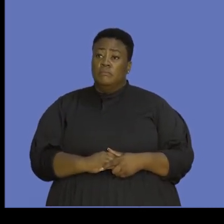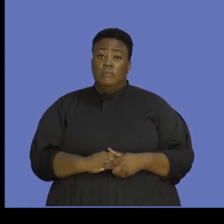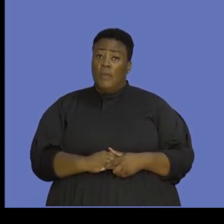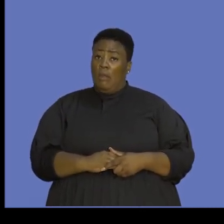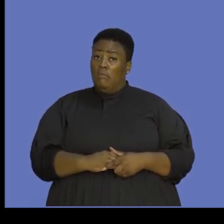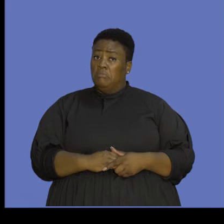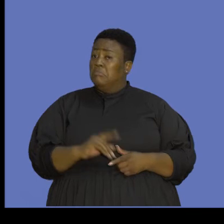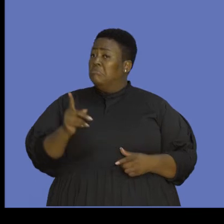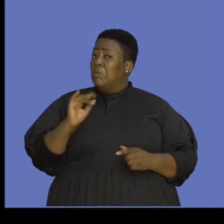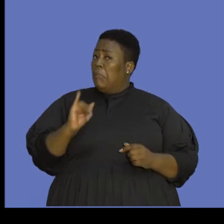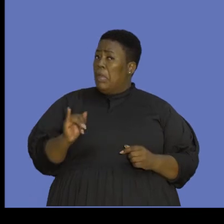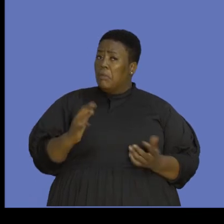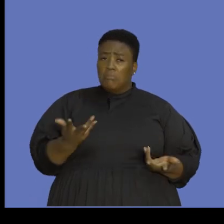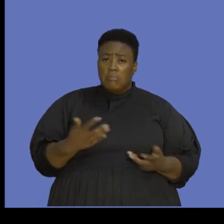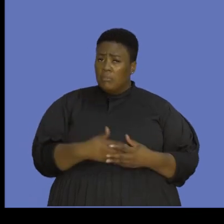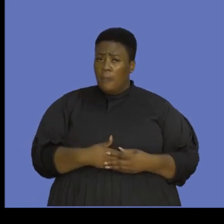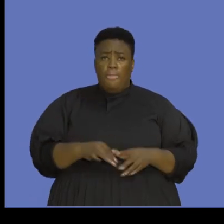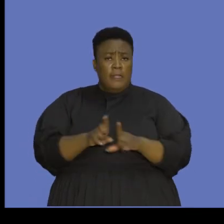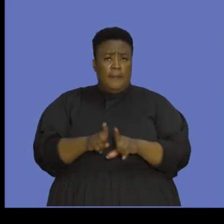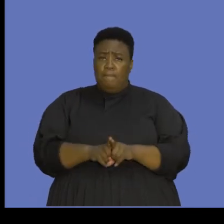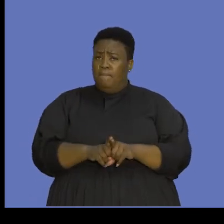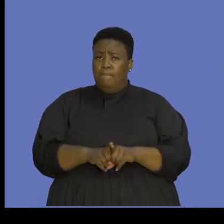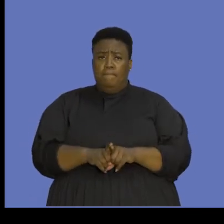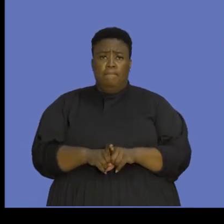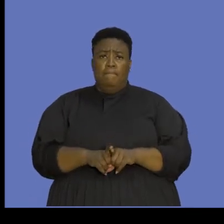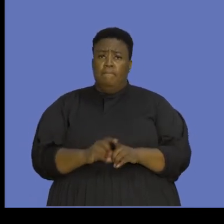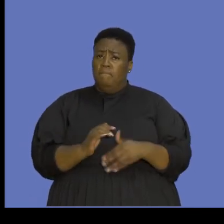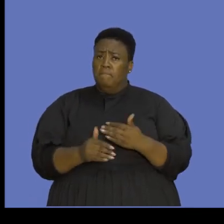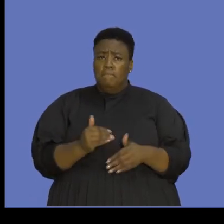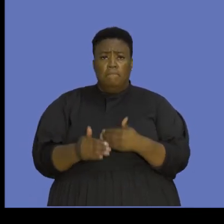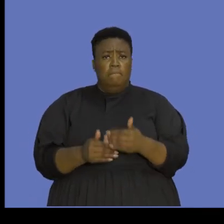Really wasn't that bad. Same equation.